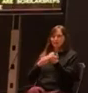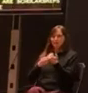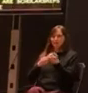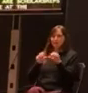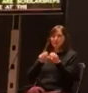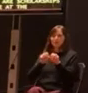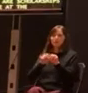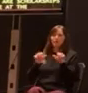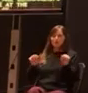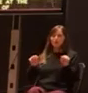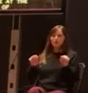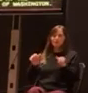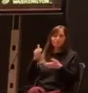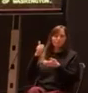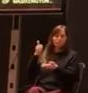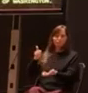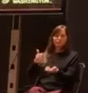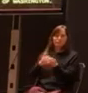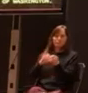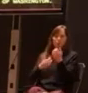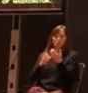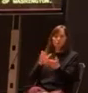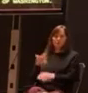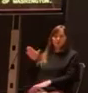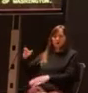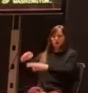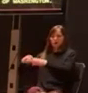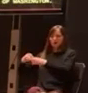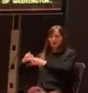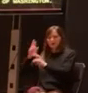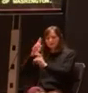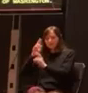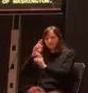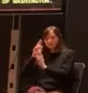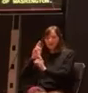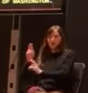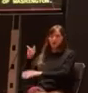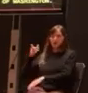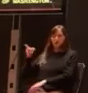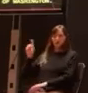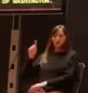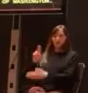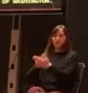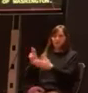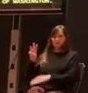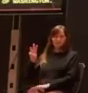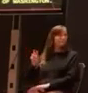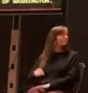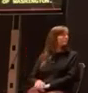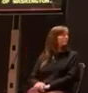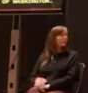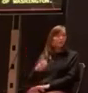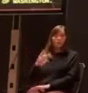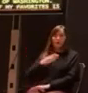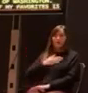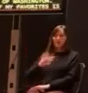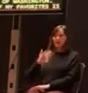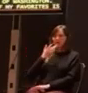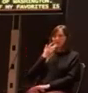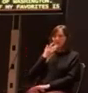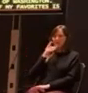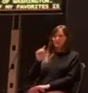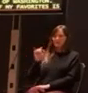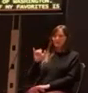of Washington. One of my favorites is Tyree Scott, a leader